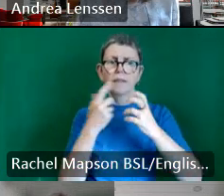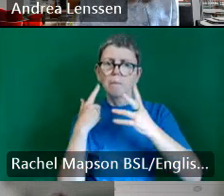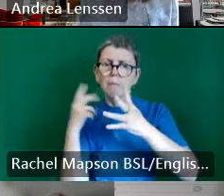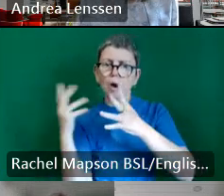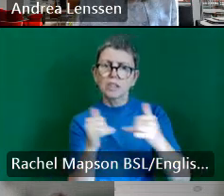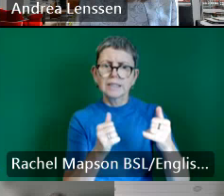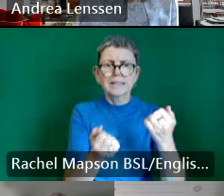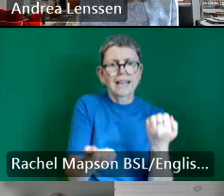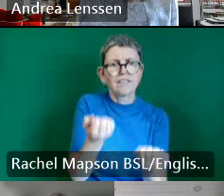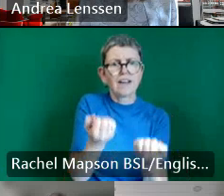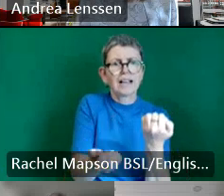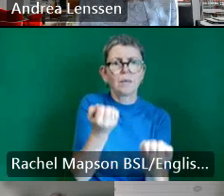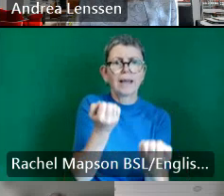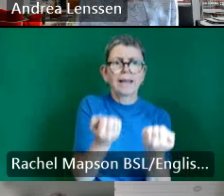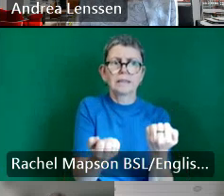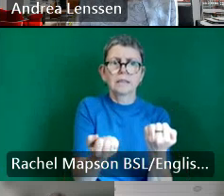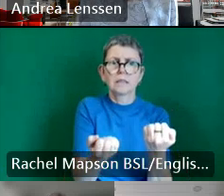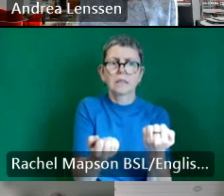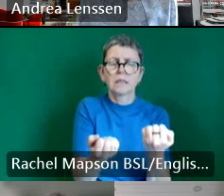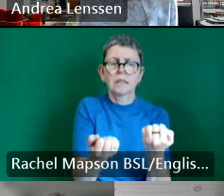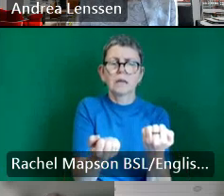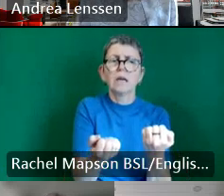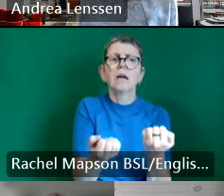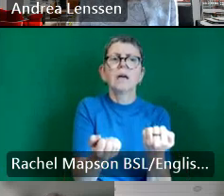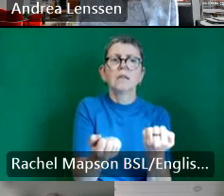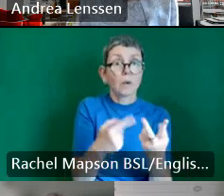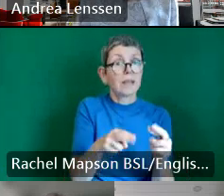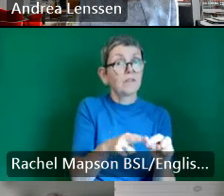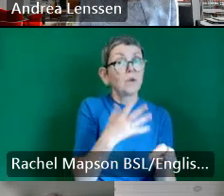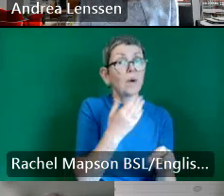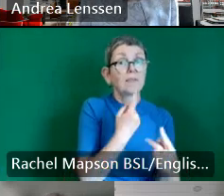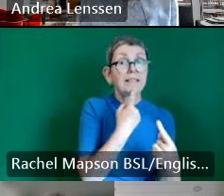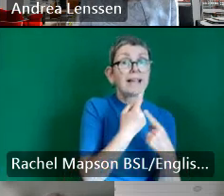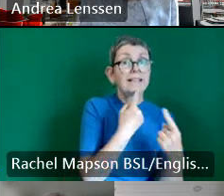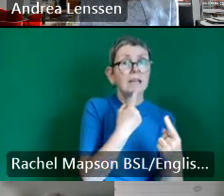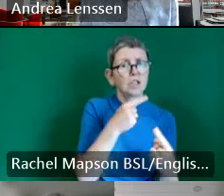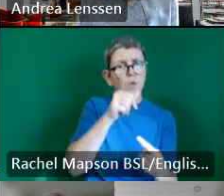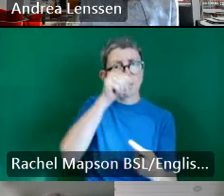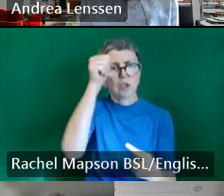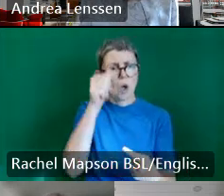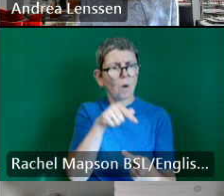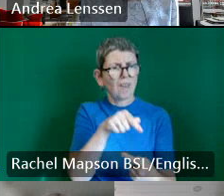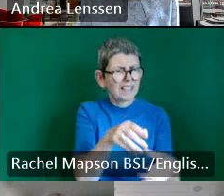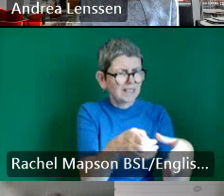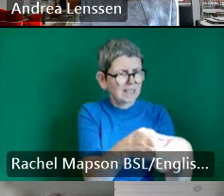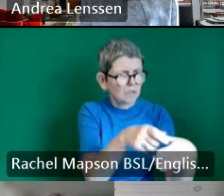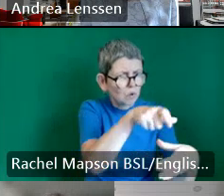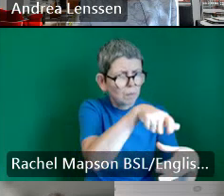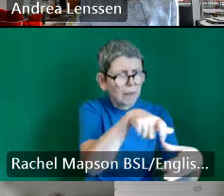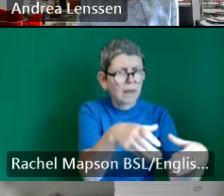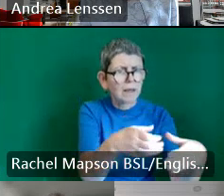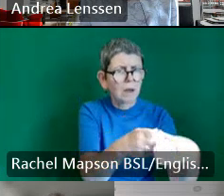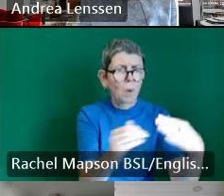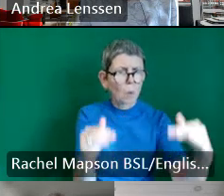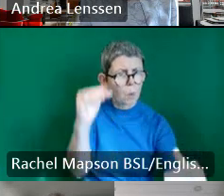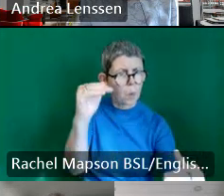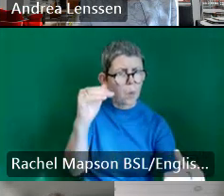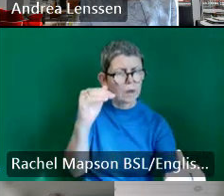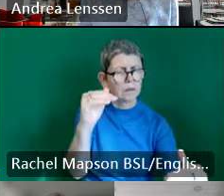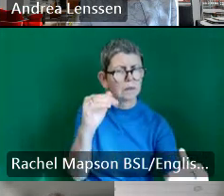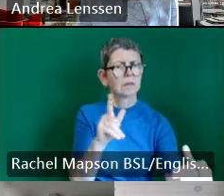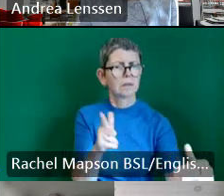the data, you'll know which group has been disproportionately affected by something. There are certain countries in particular that don't have race or